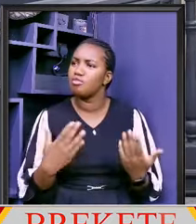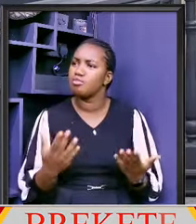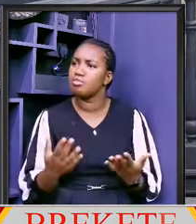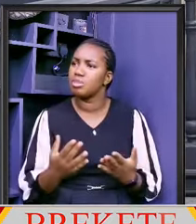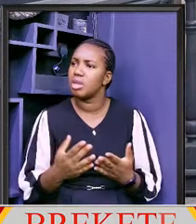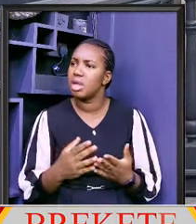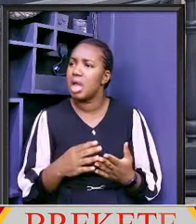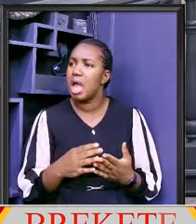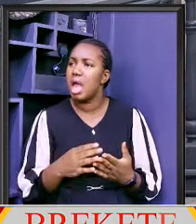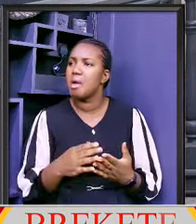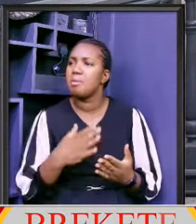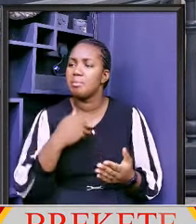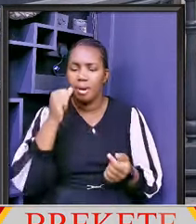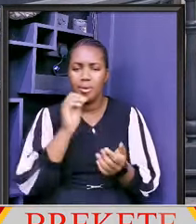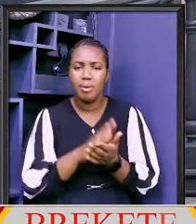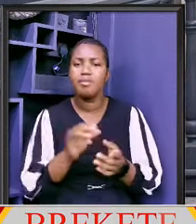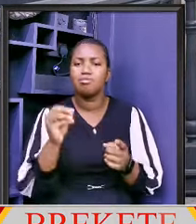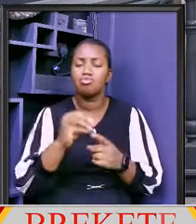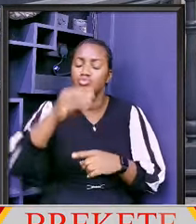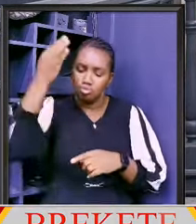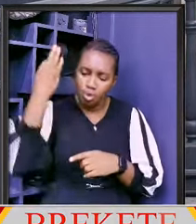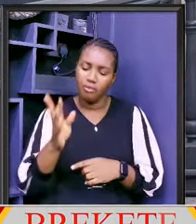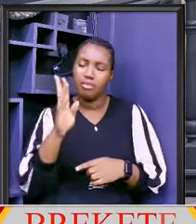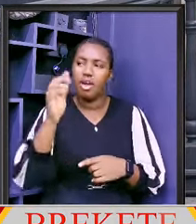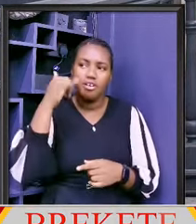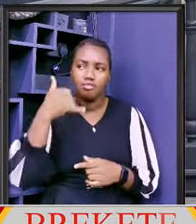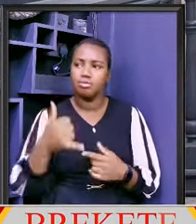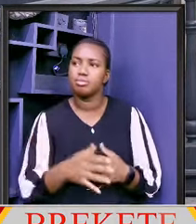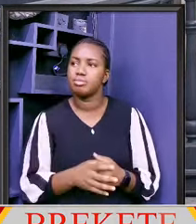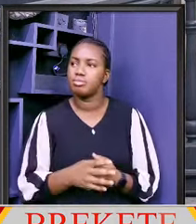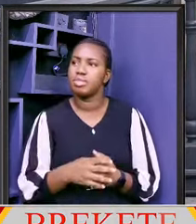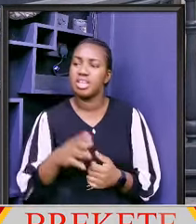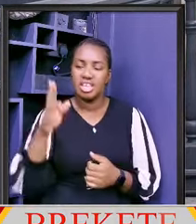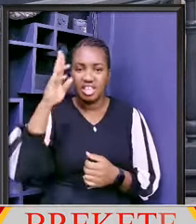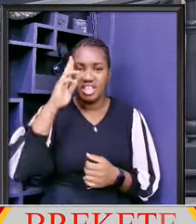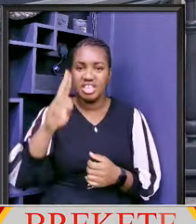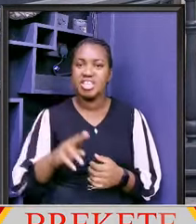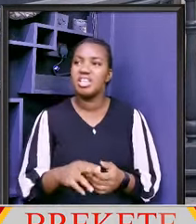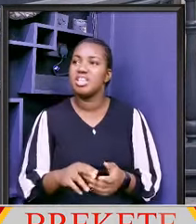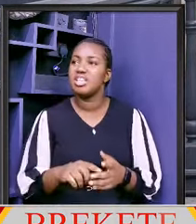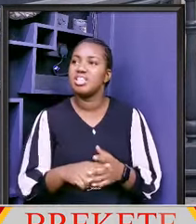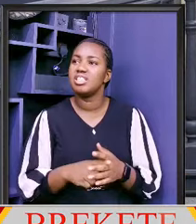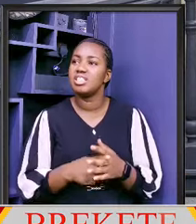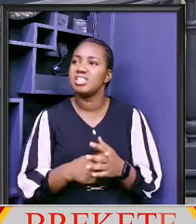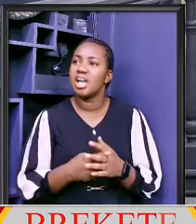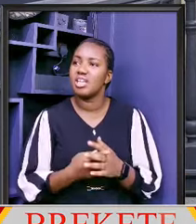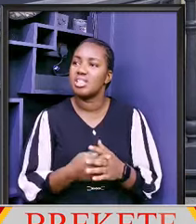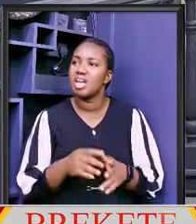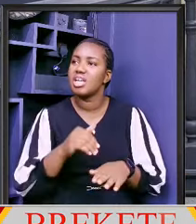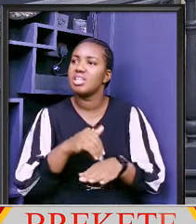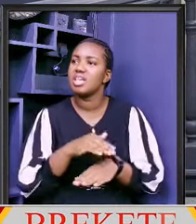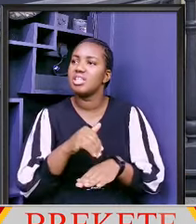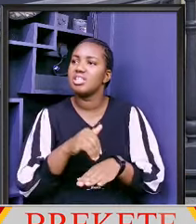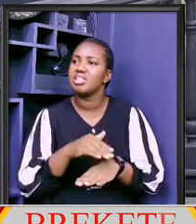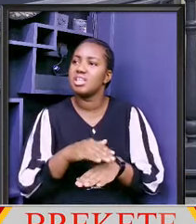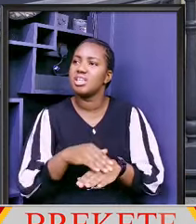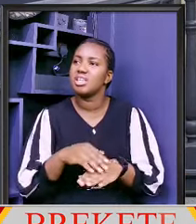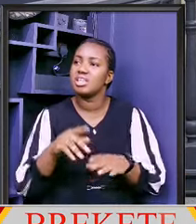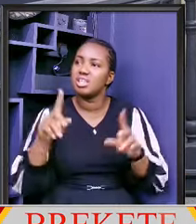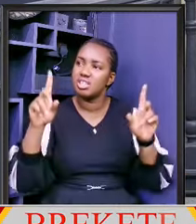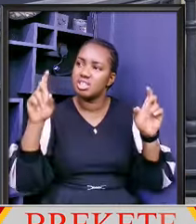him phone." It's that test, tell the test. That, send the test. That but, what, sir? That is my wife. To talk. The